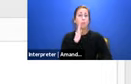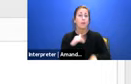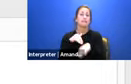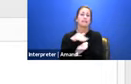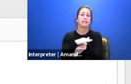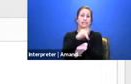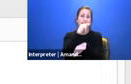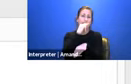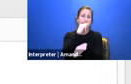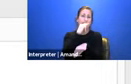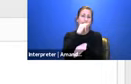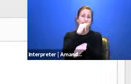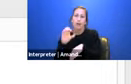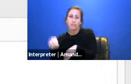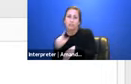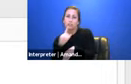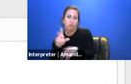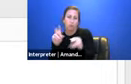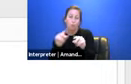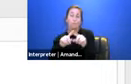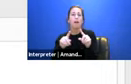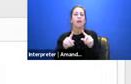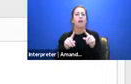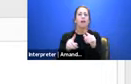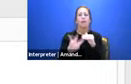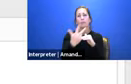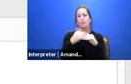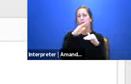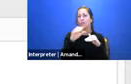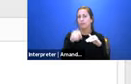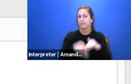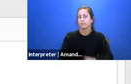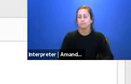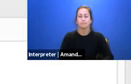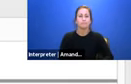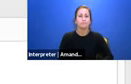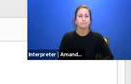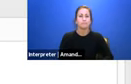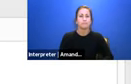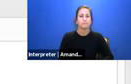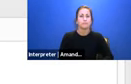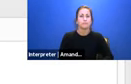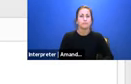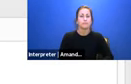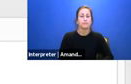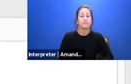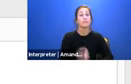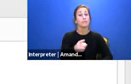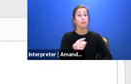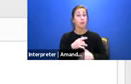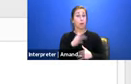not 100% sure, but scoring 3 or higher on that. So am I likely